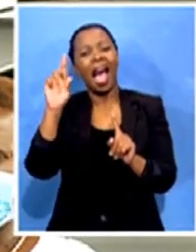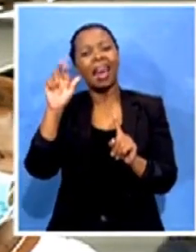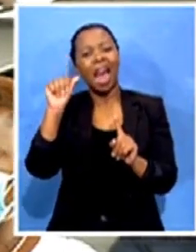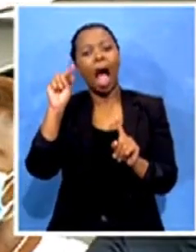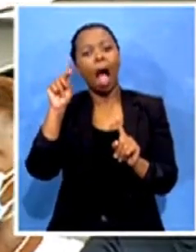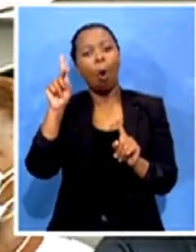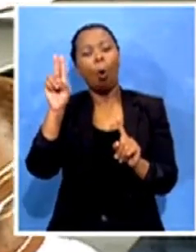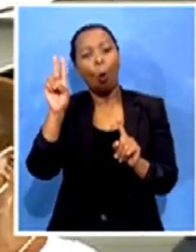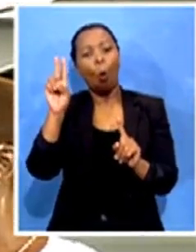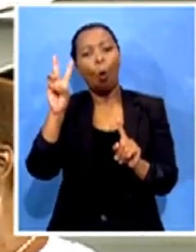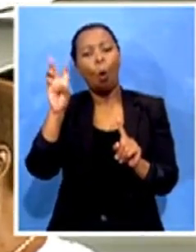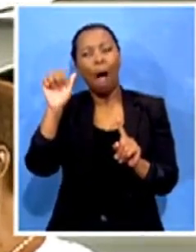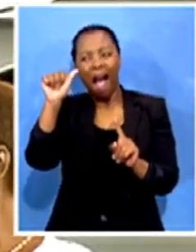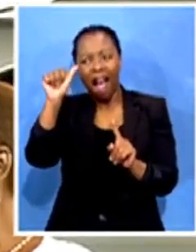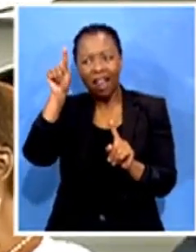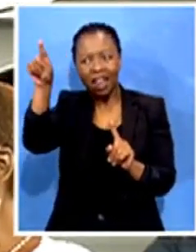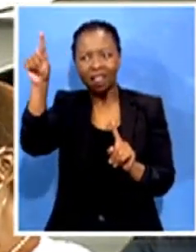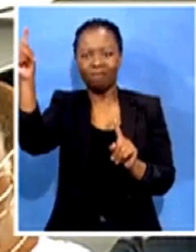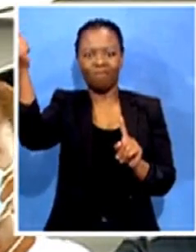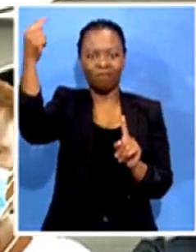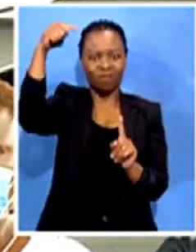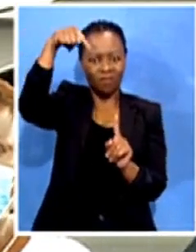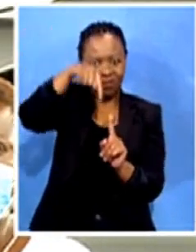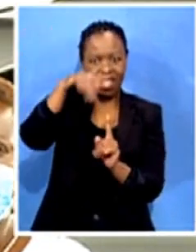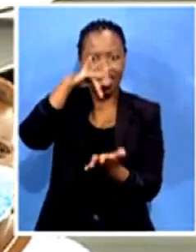tend to arrive here. And that's what